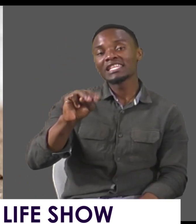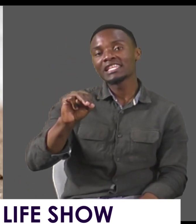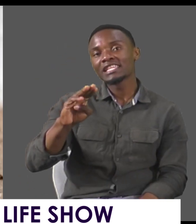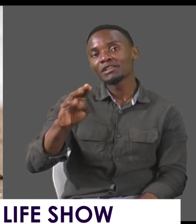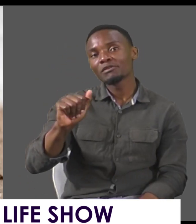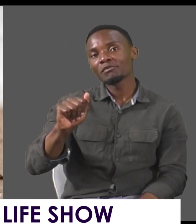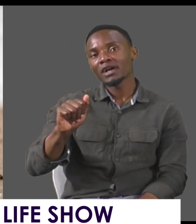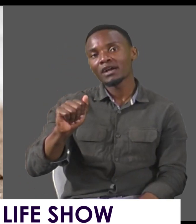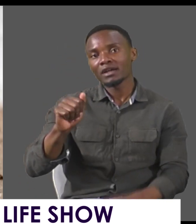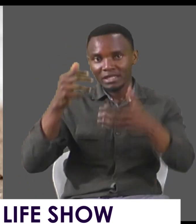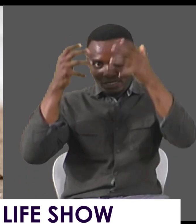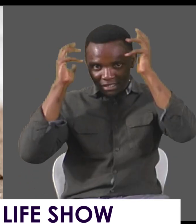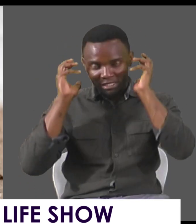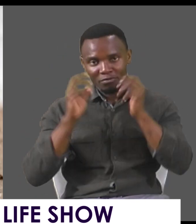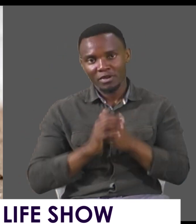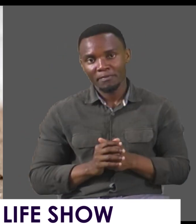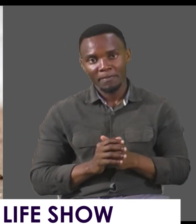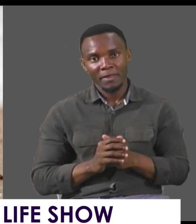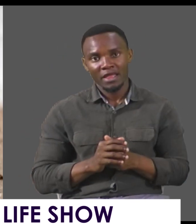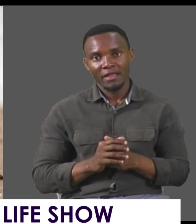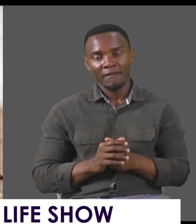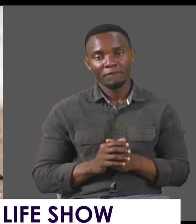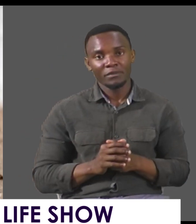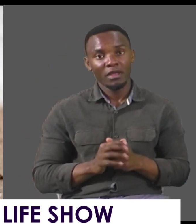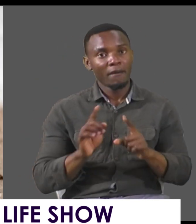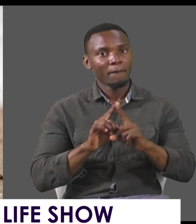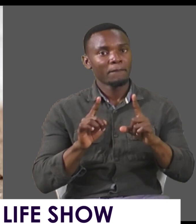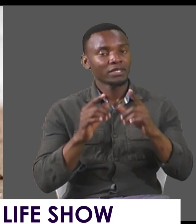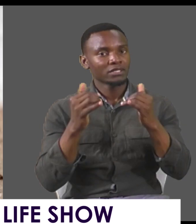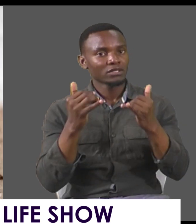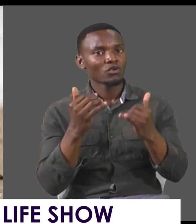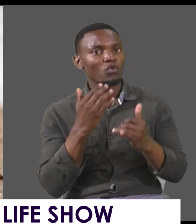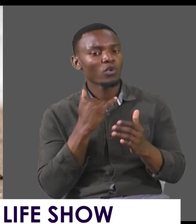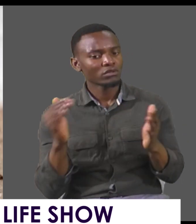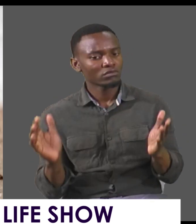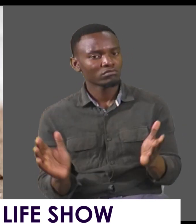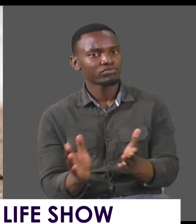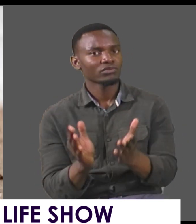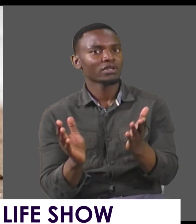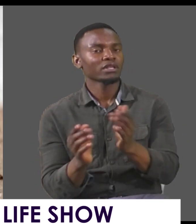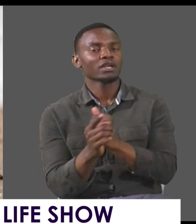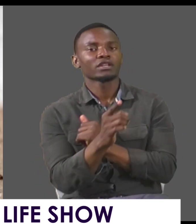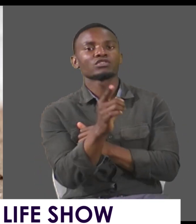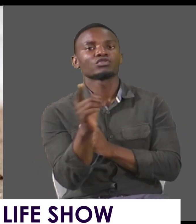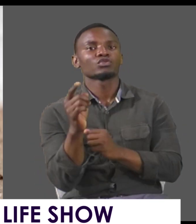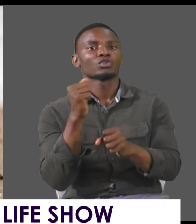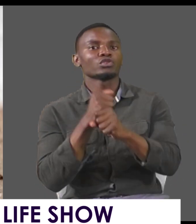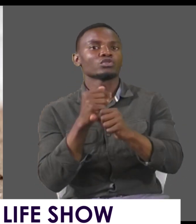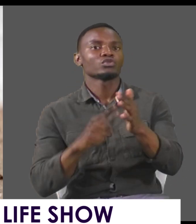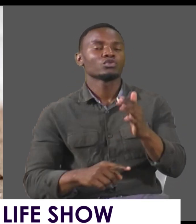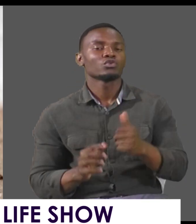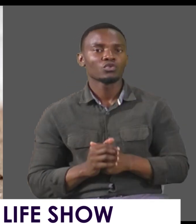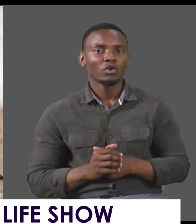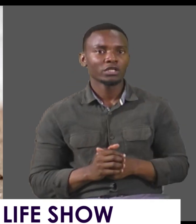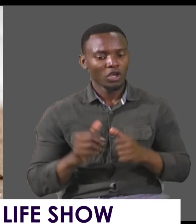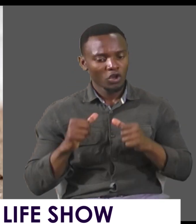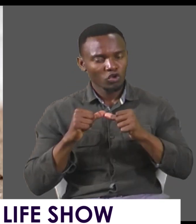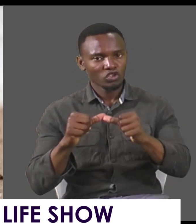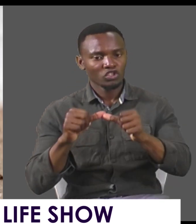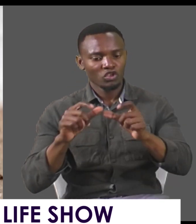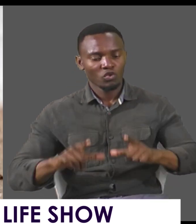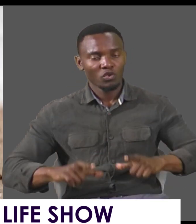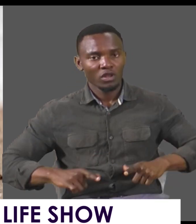Thank God I'm alive. But I want to encourage you to stay alive